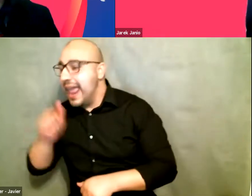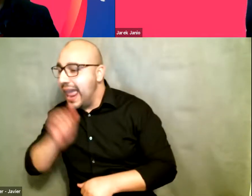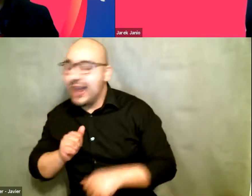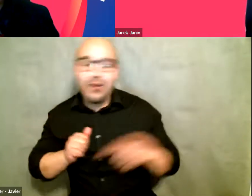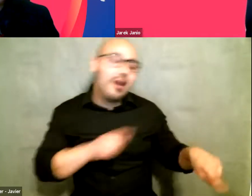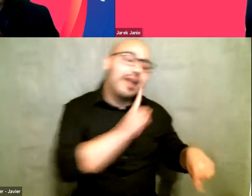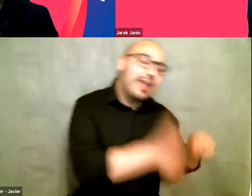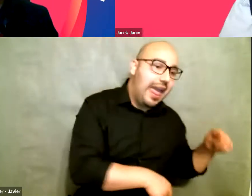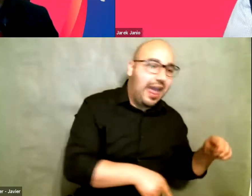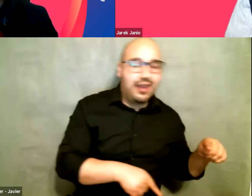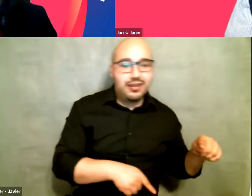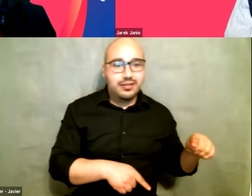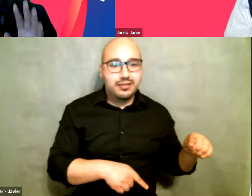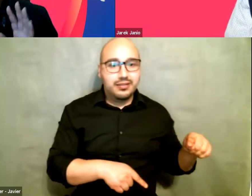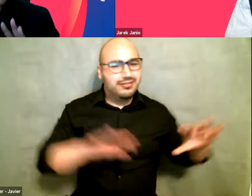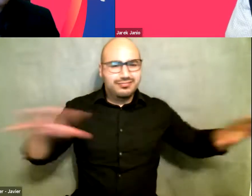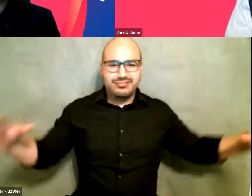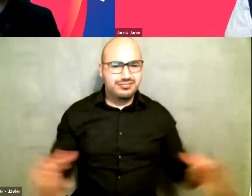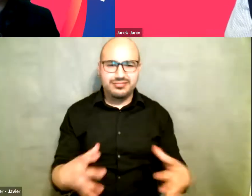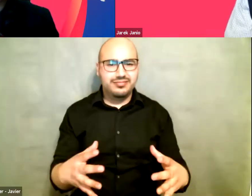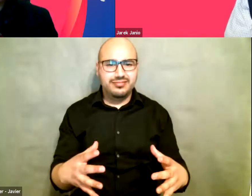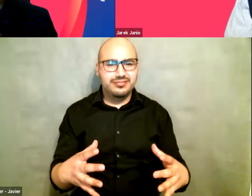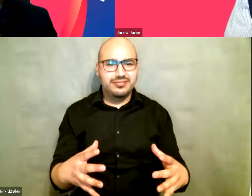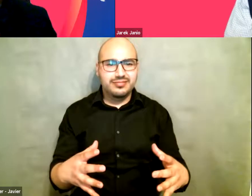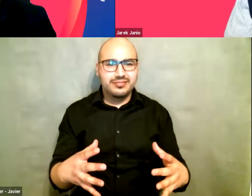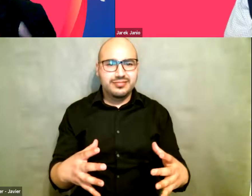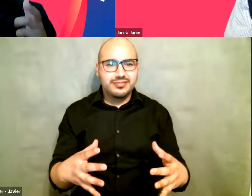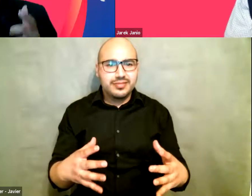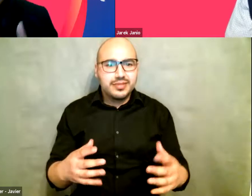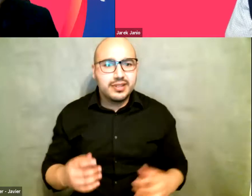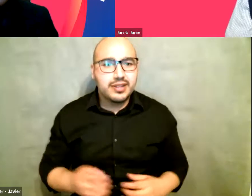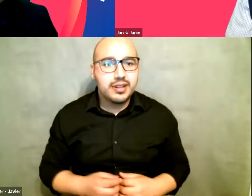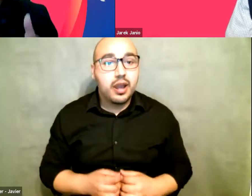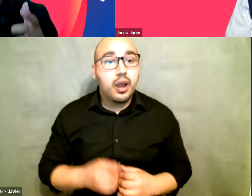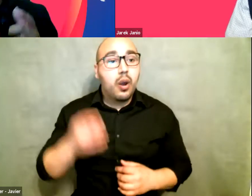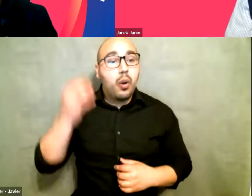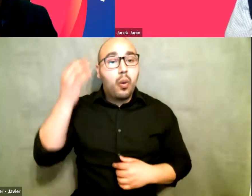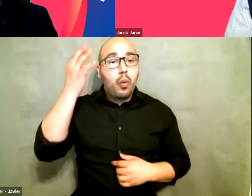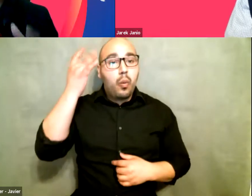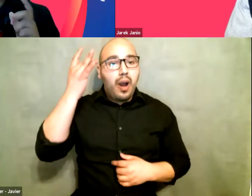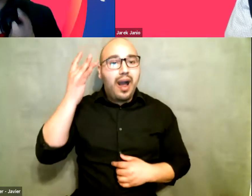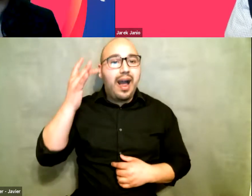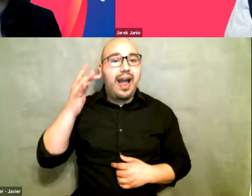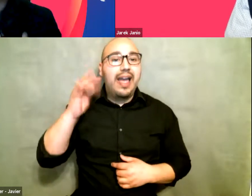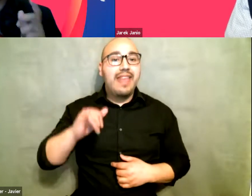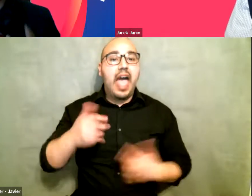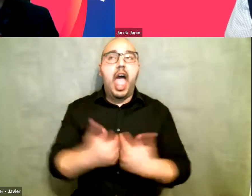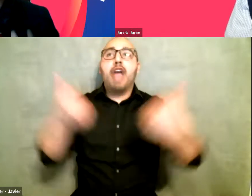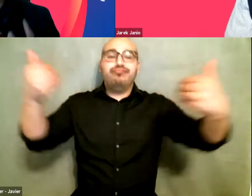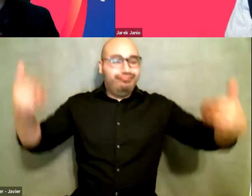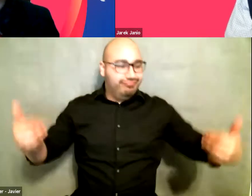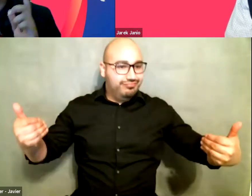and students who cannot, right? And I push us strongly on this one. That is a lingering vestige